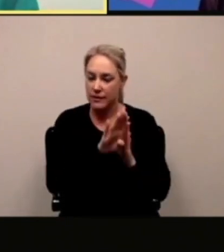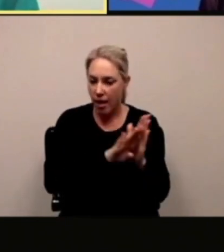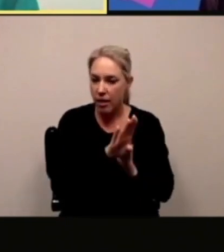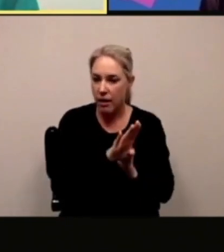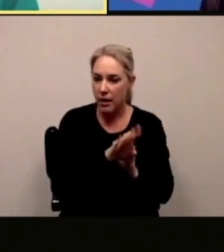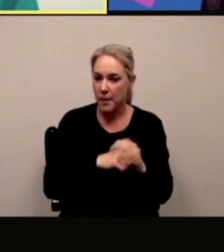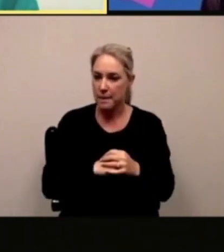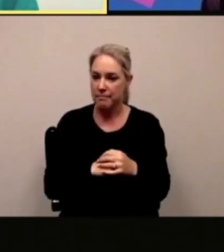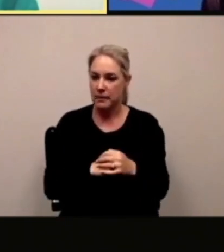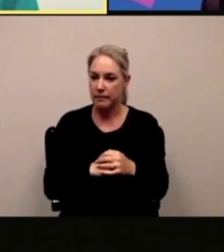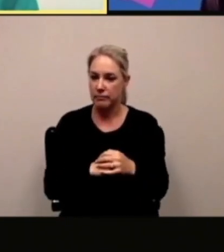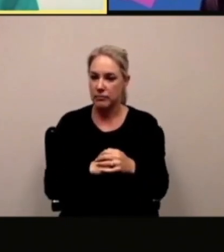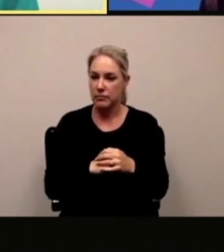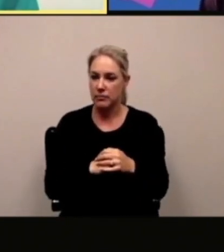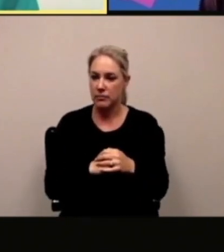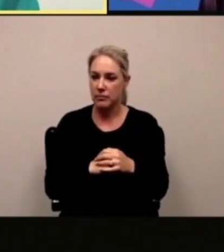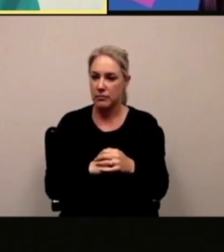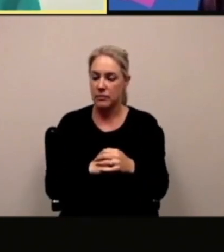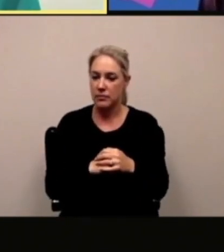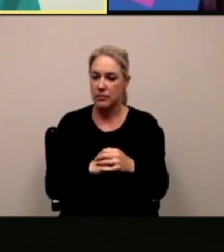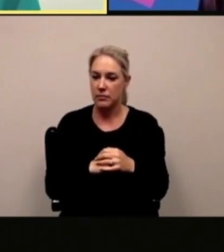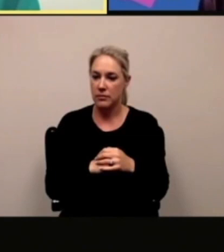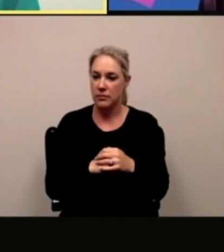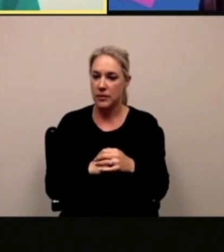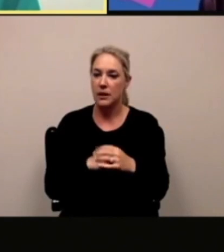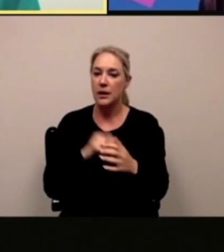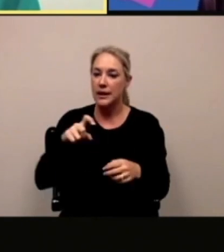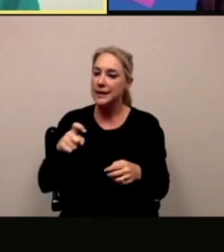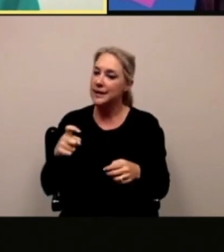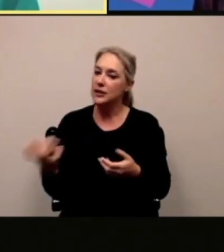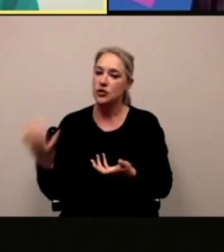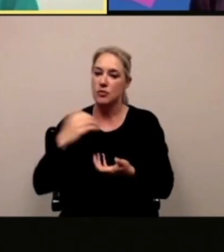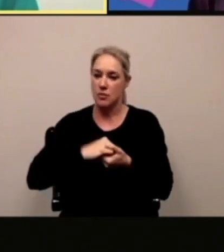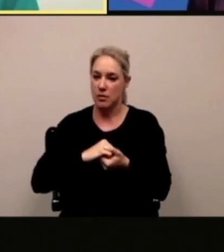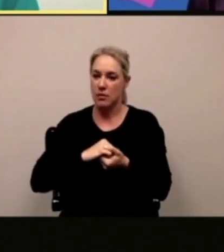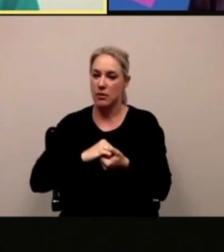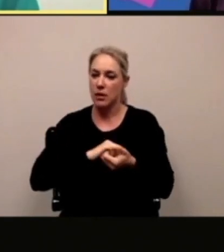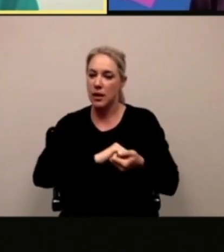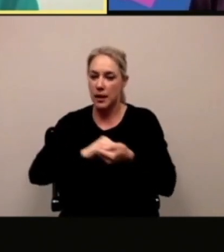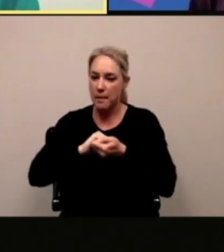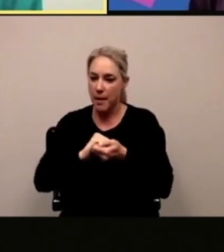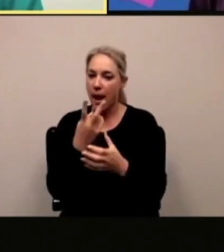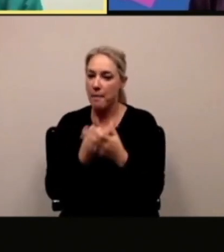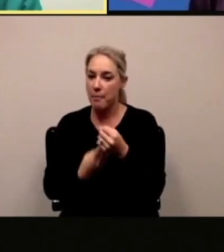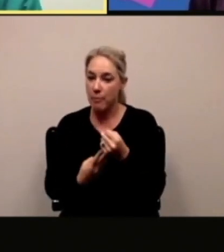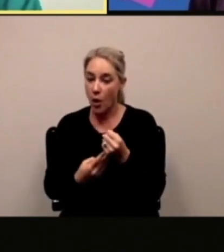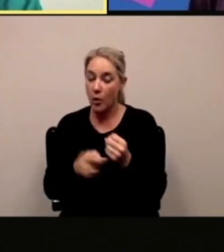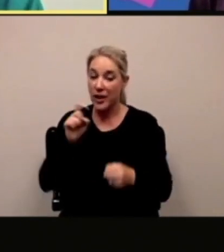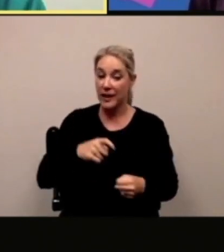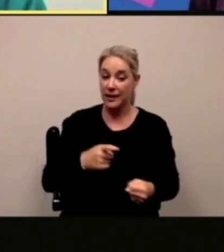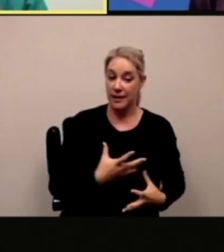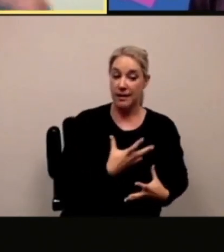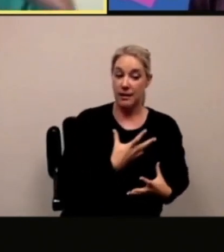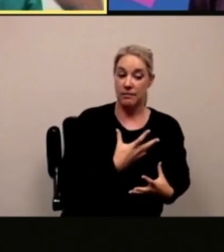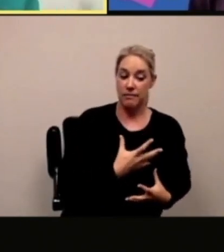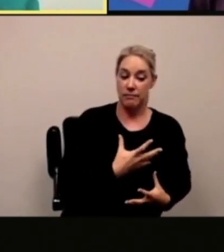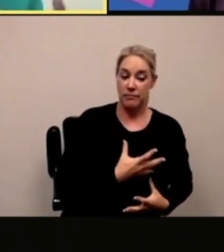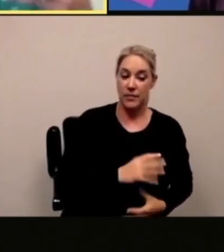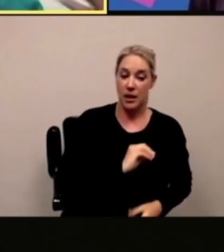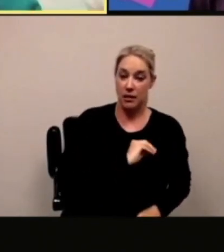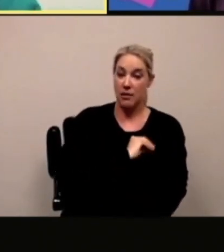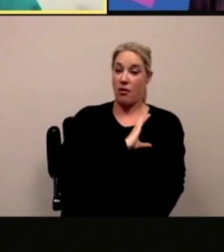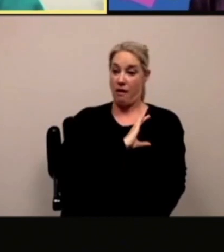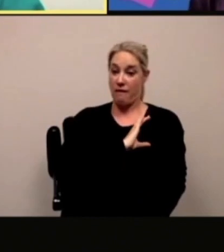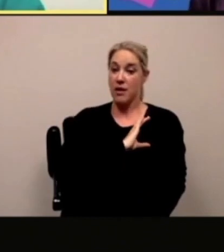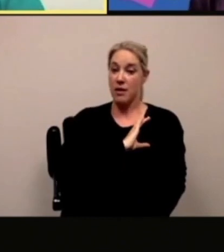the equal combination of both, allowing students to see, because again, they have to be able to be confident enough to do it, but then we also want them to